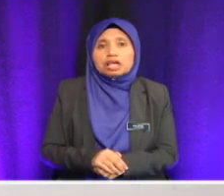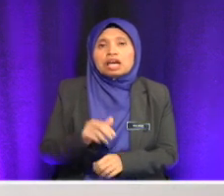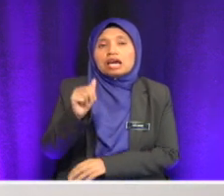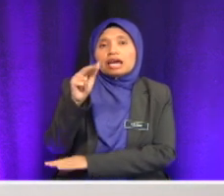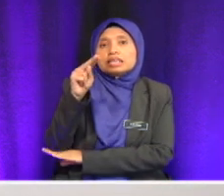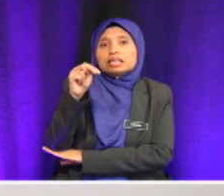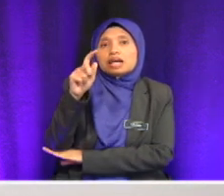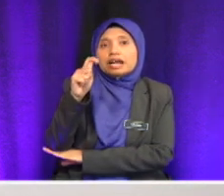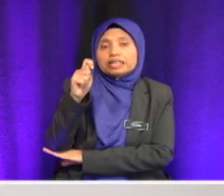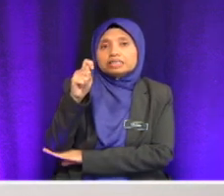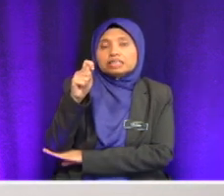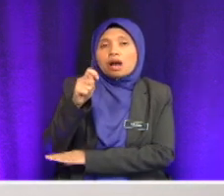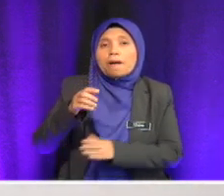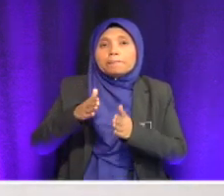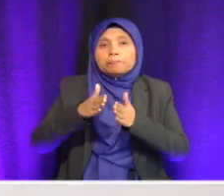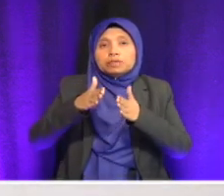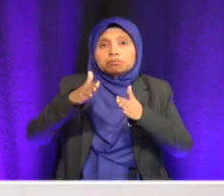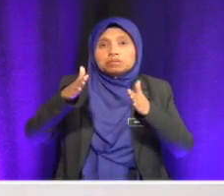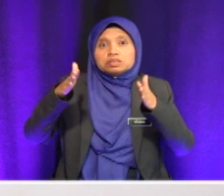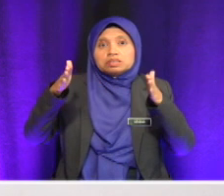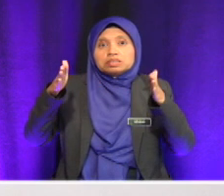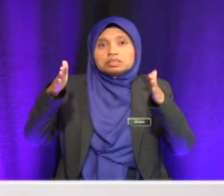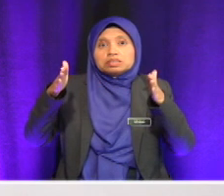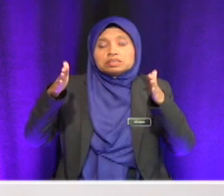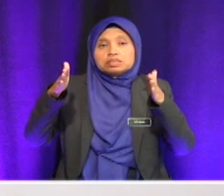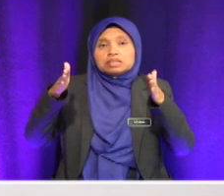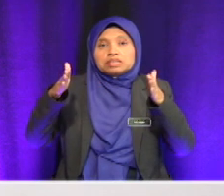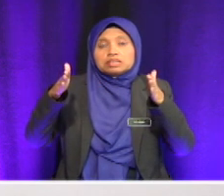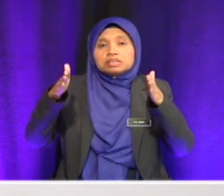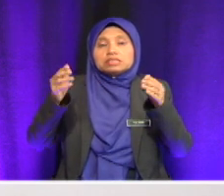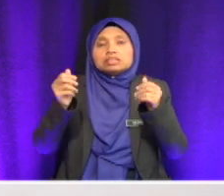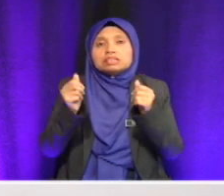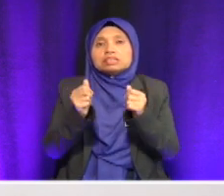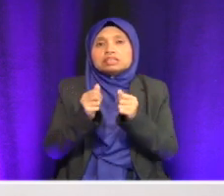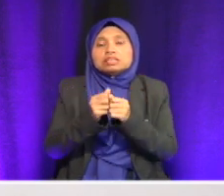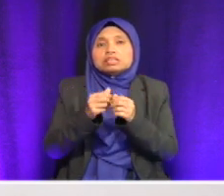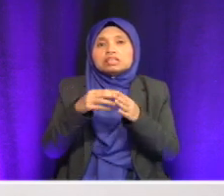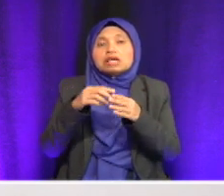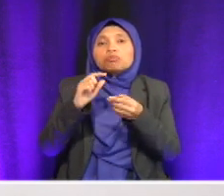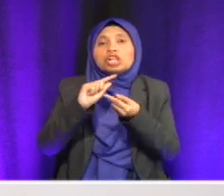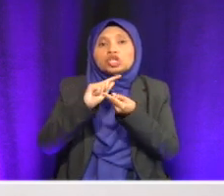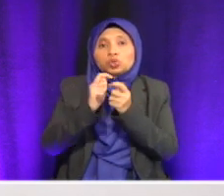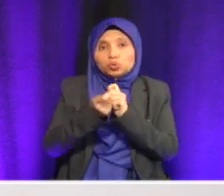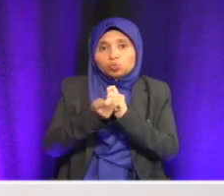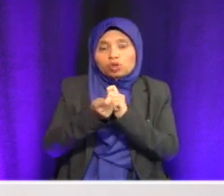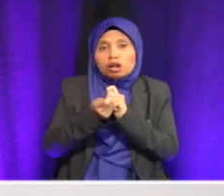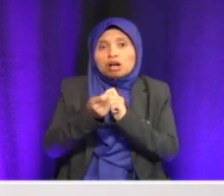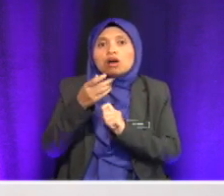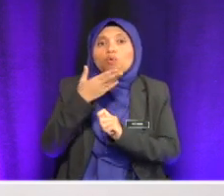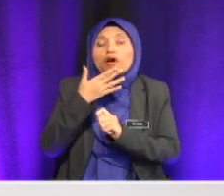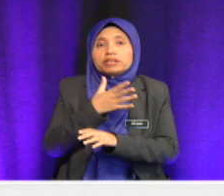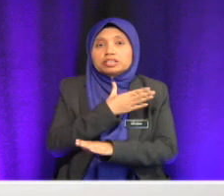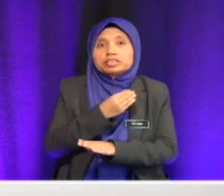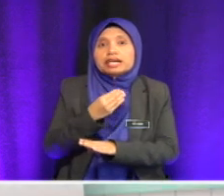can actually regrow its arm if it ever lose one, Oh, I did not know and they that. can even change the color of their muscles. They even have muscles.